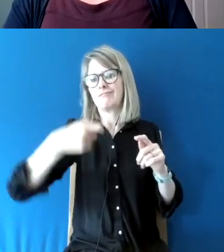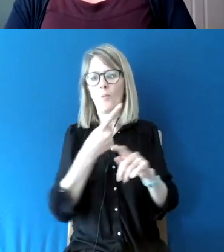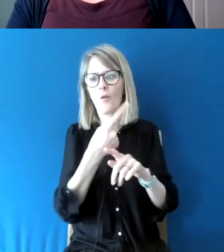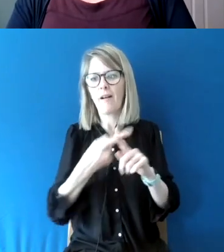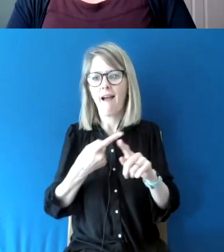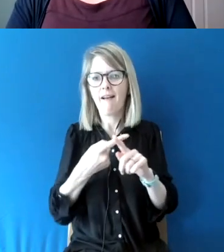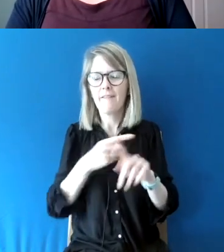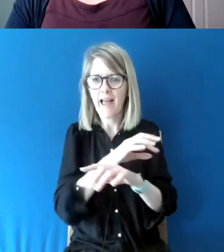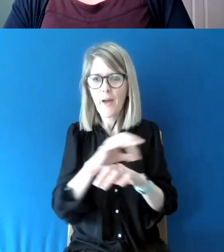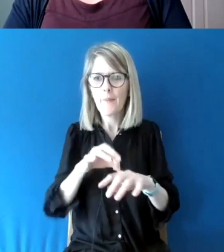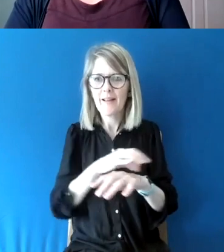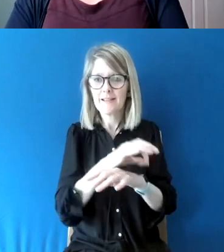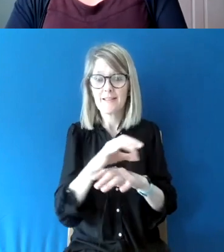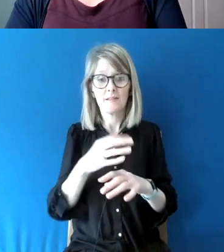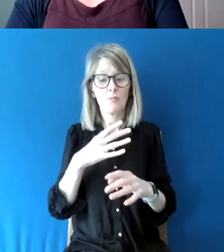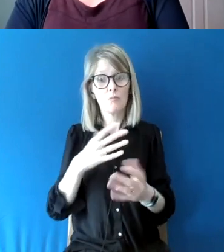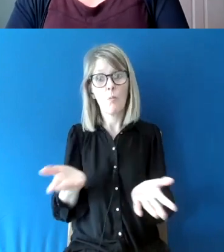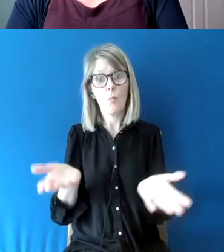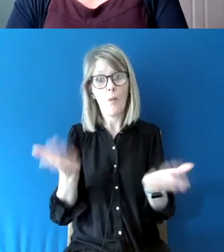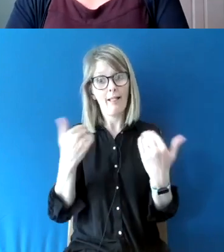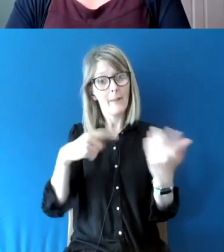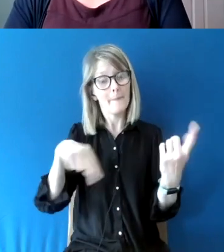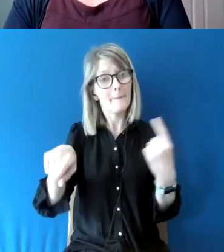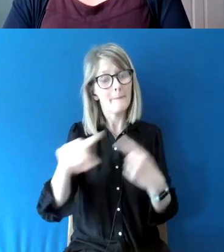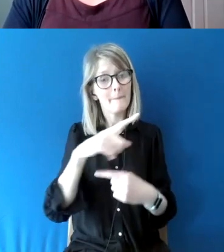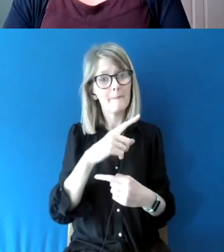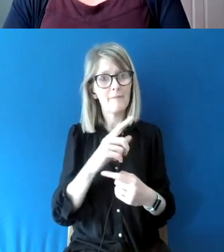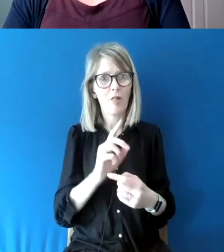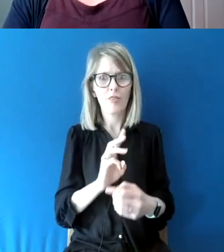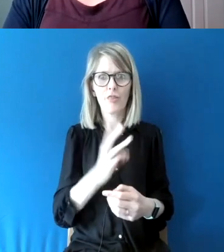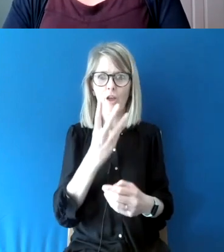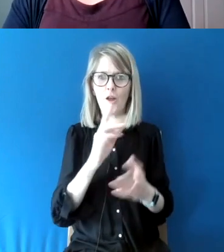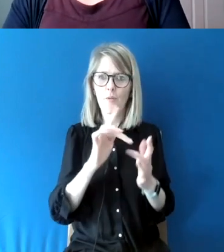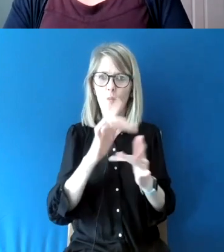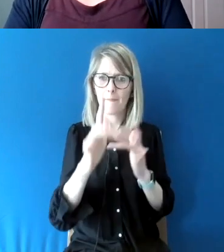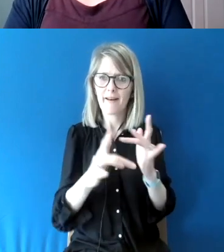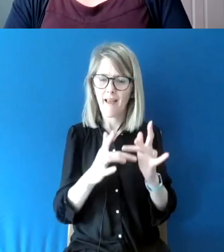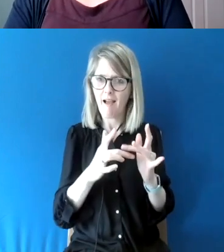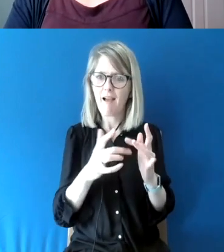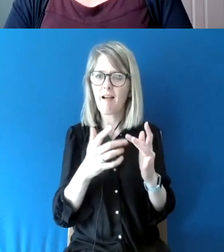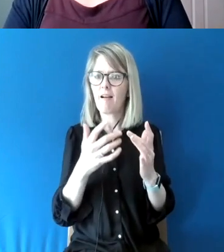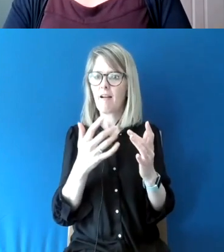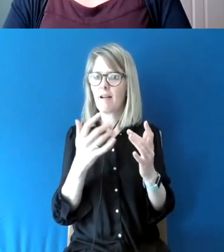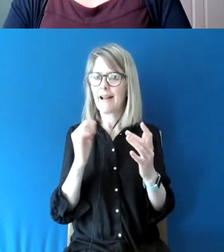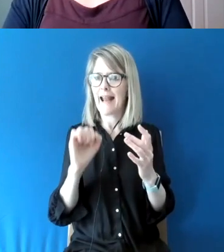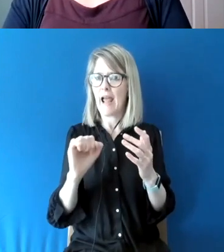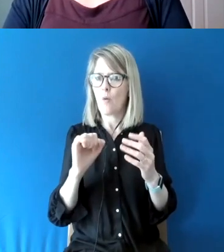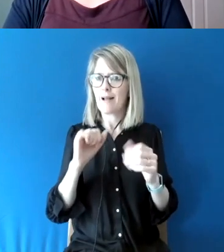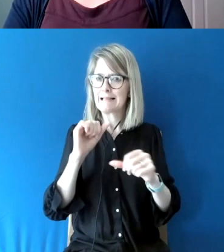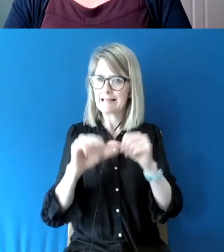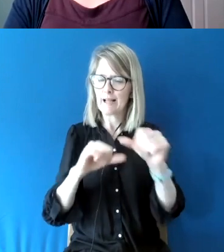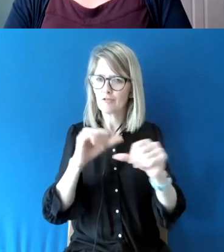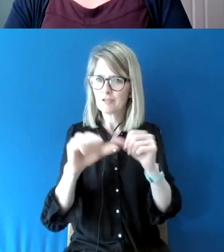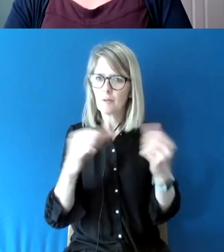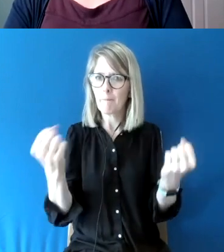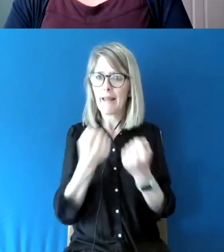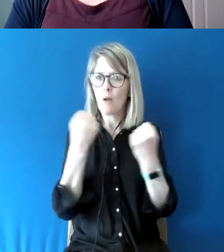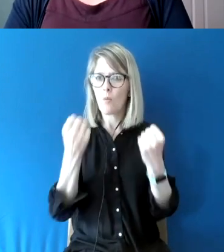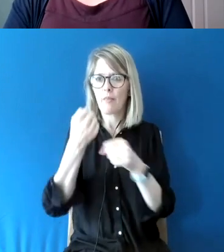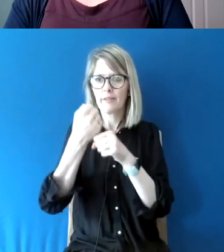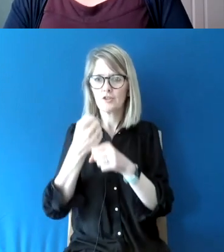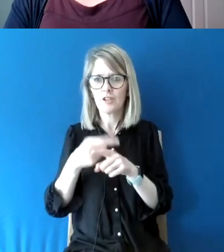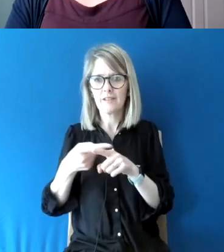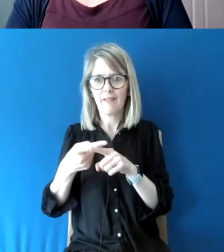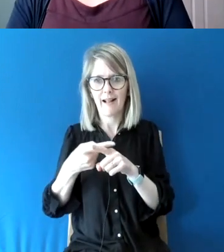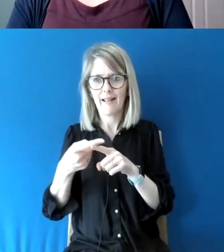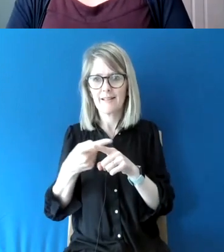really welcome you all to this. This is the third webinar in our series on power and the Church of England,